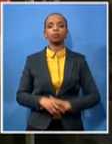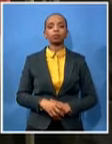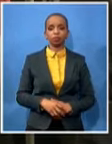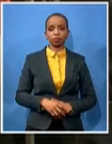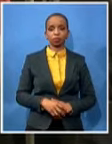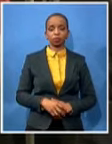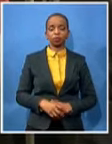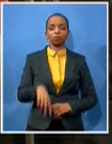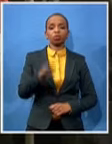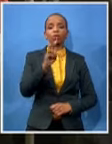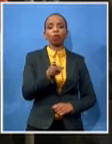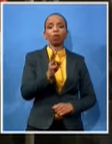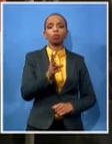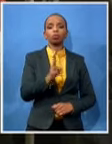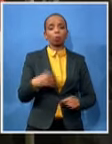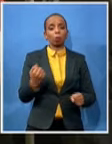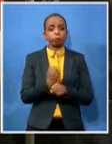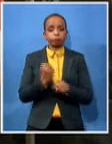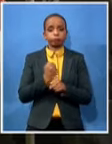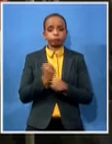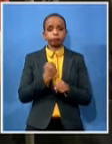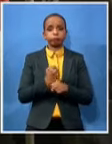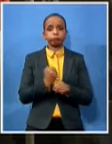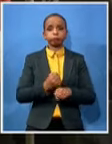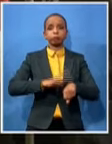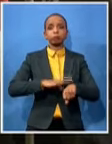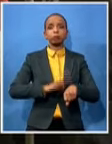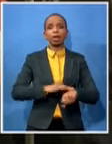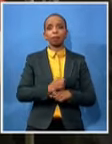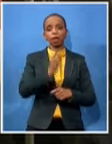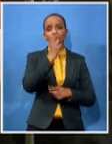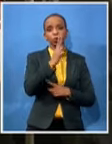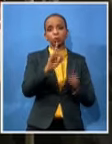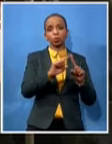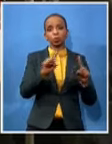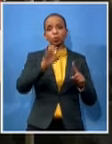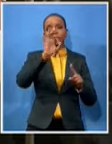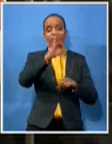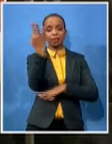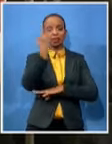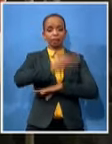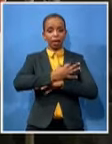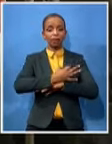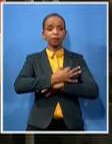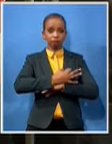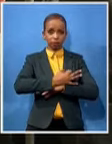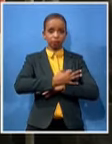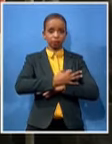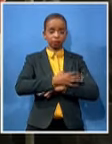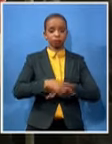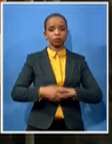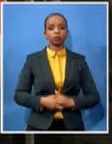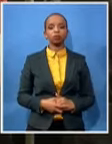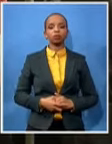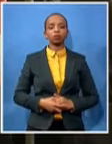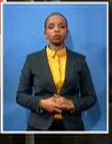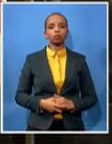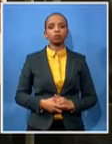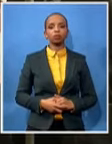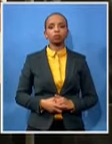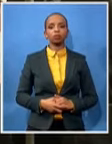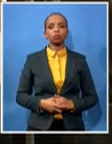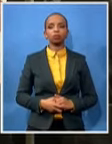2 to 3 days for PUIs, and so it was quite hopeful. And I was